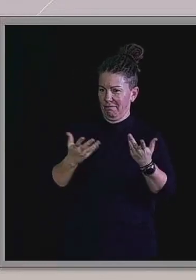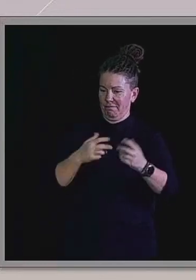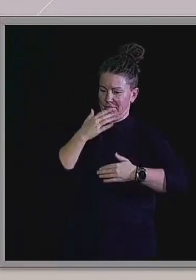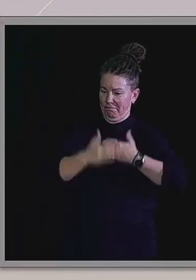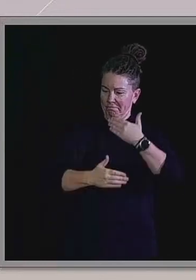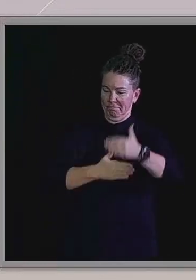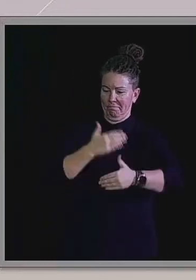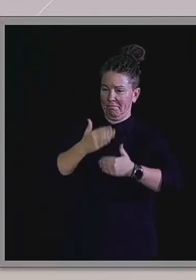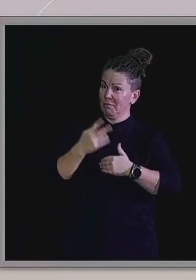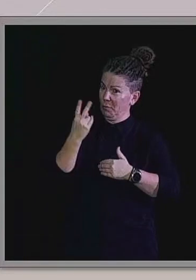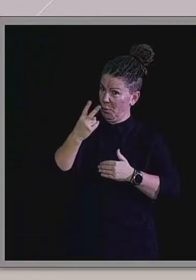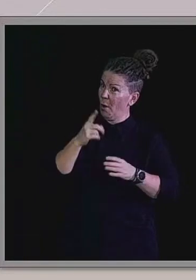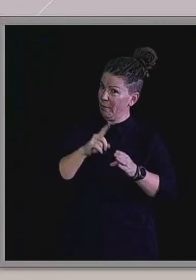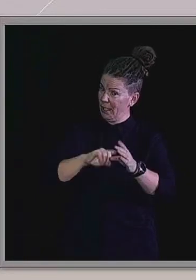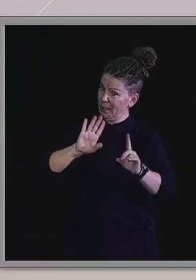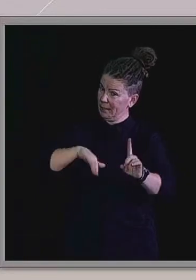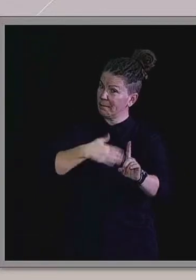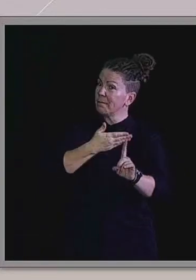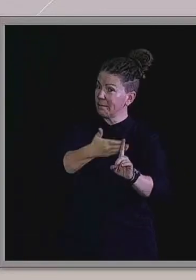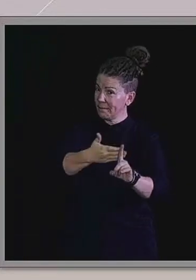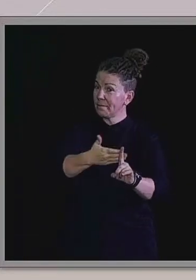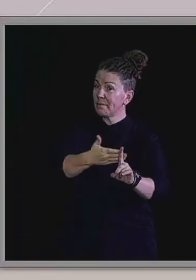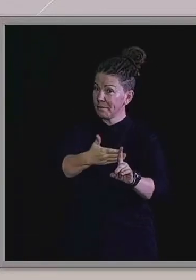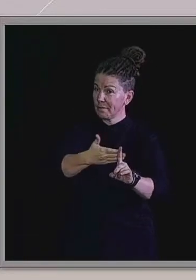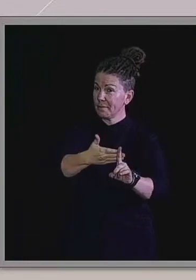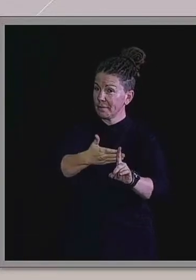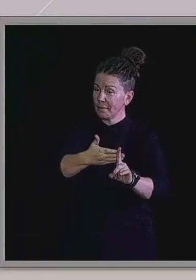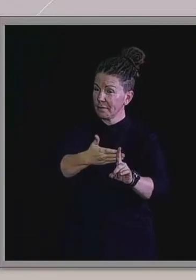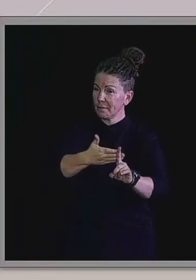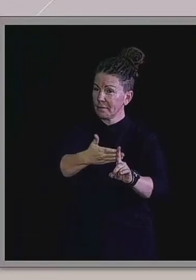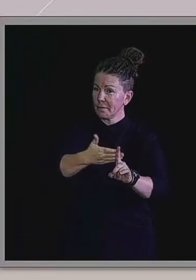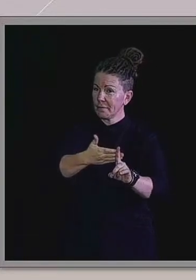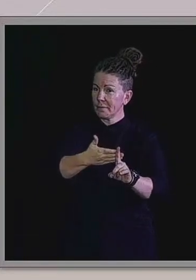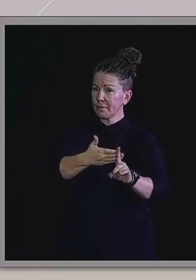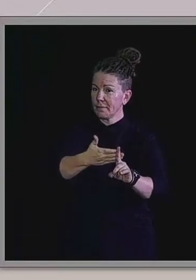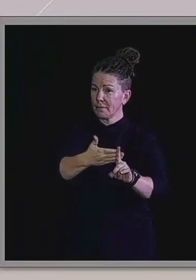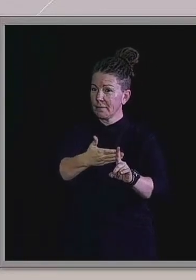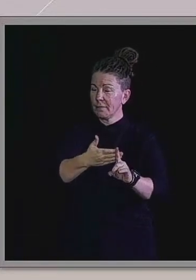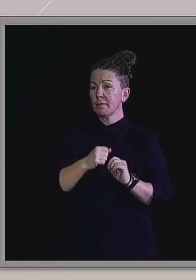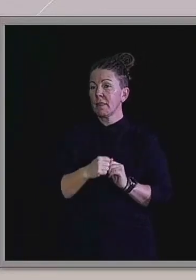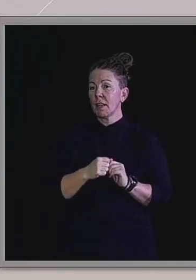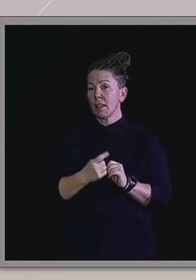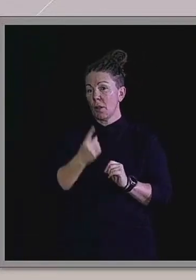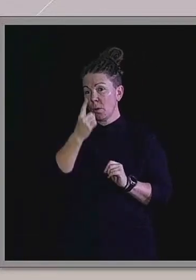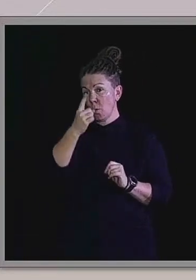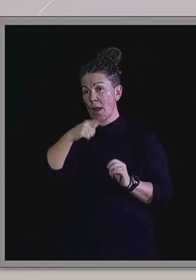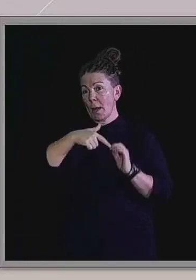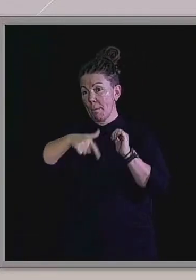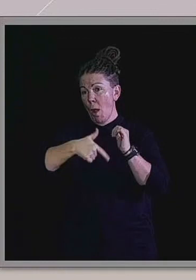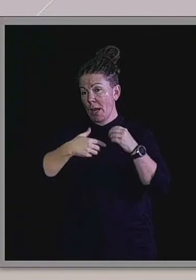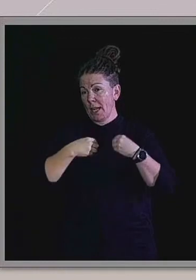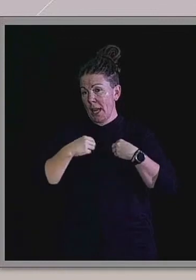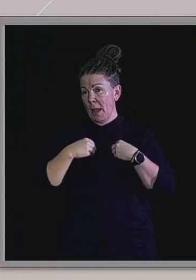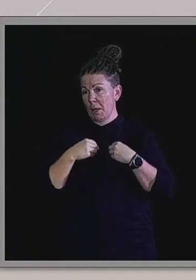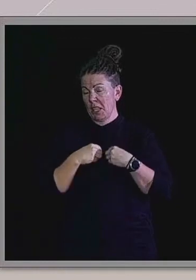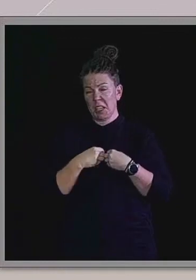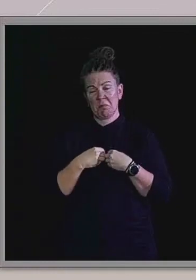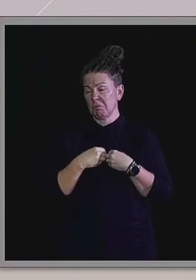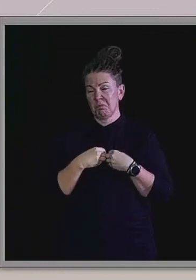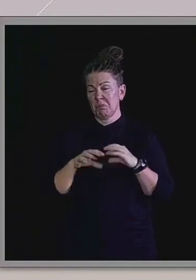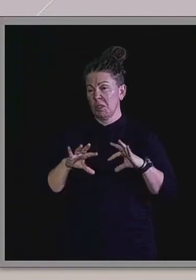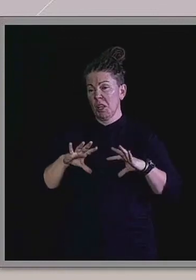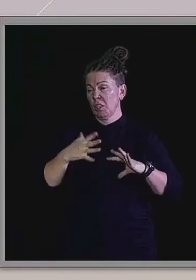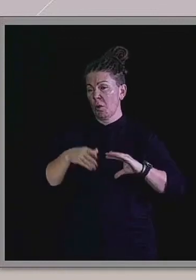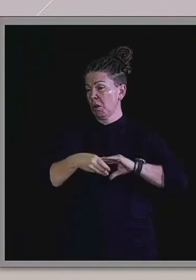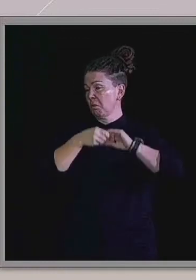years since we've told a certain mining company that we are not interested in having a deal with you.